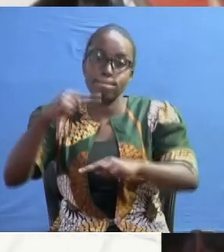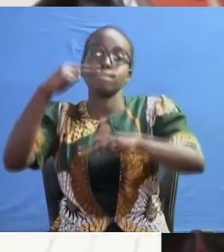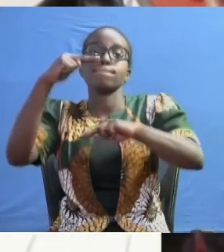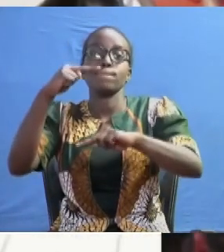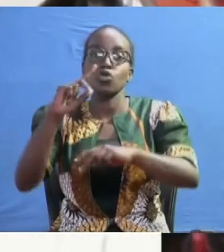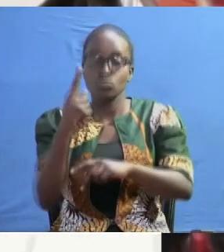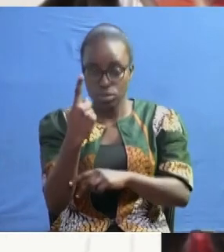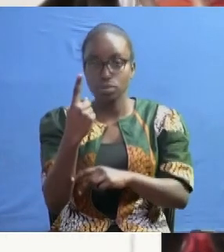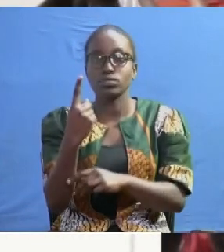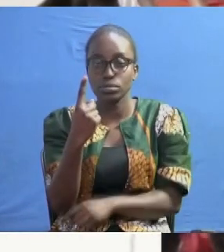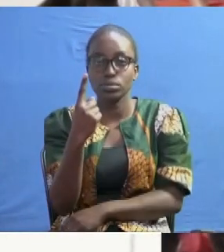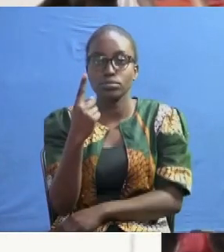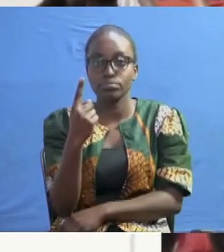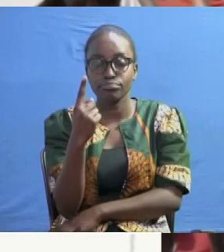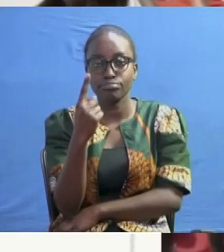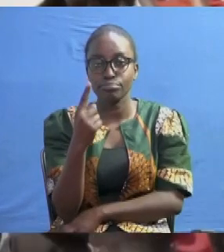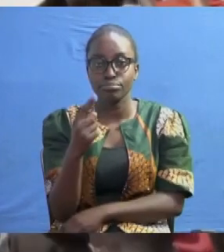mwananchi.